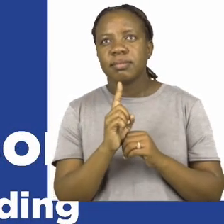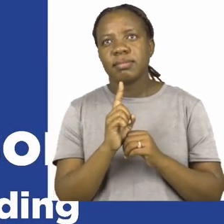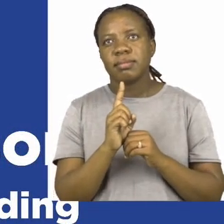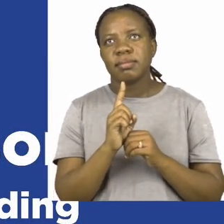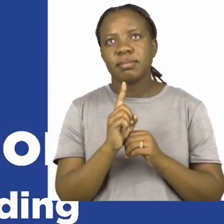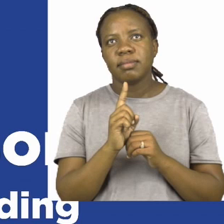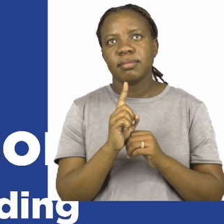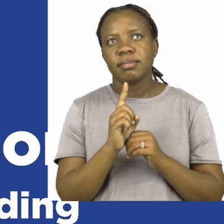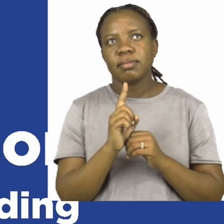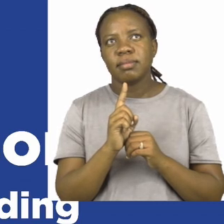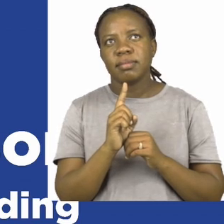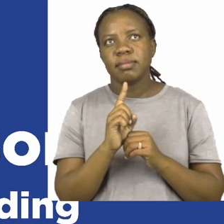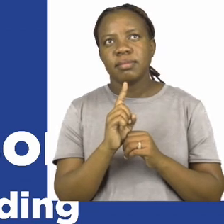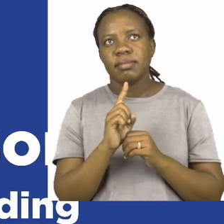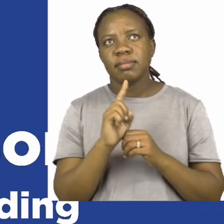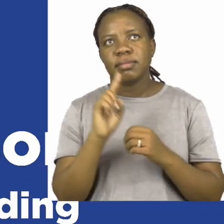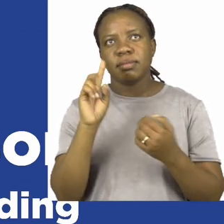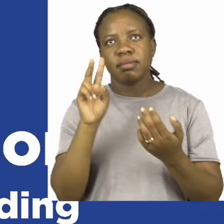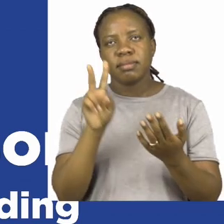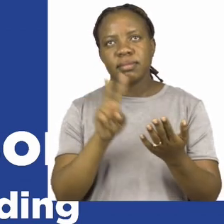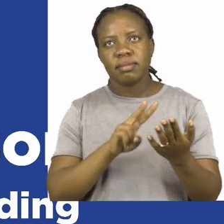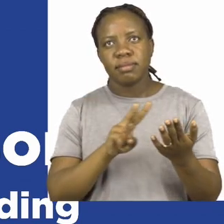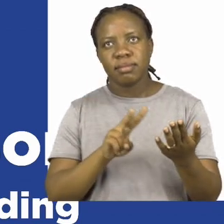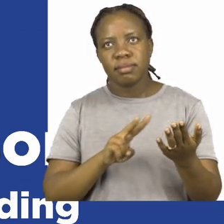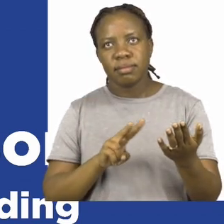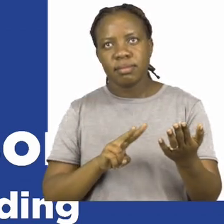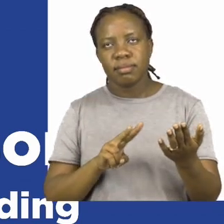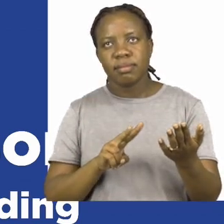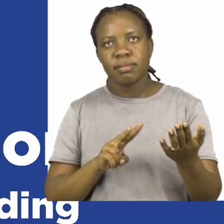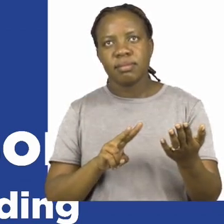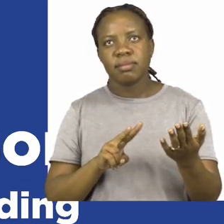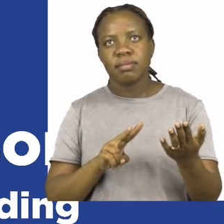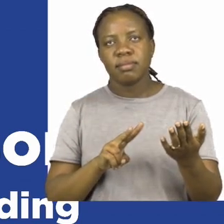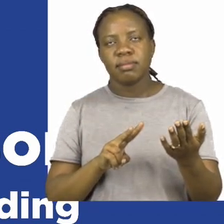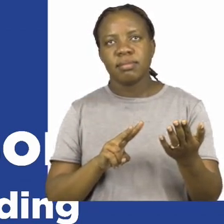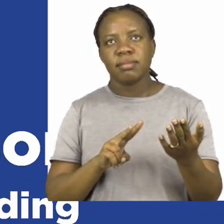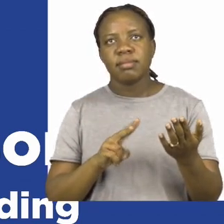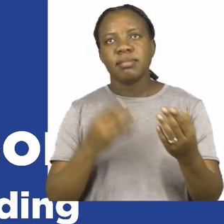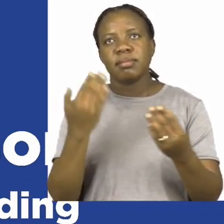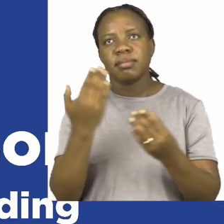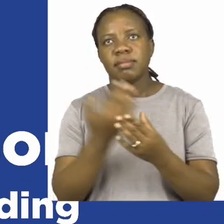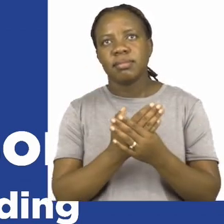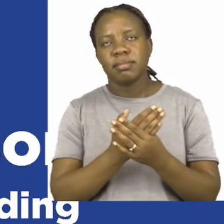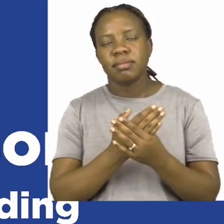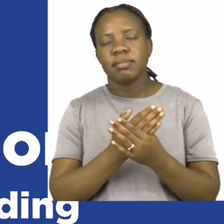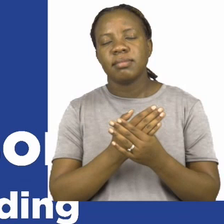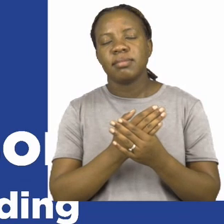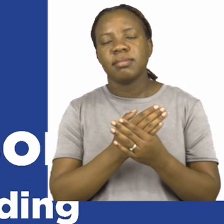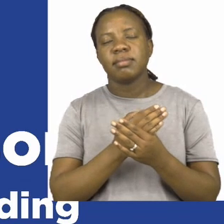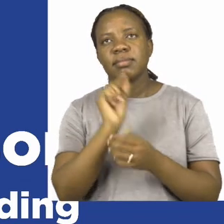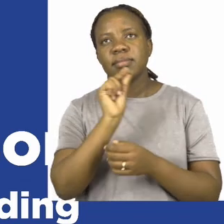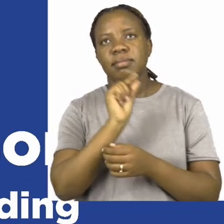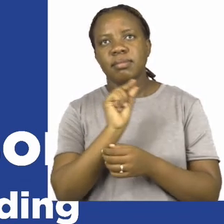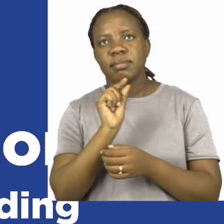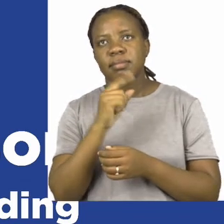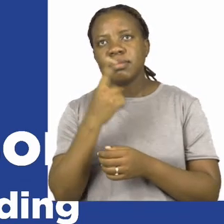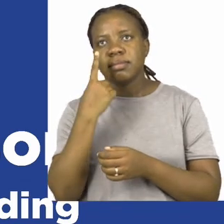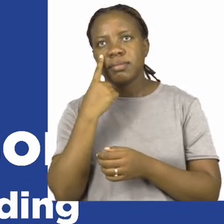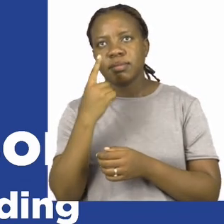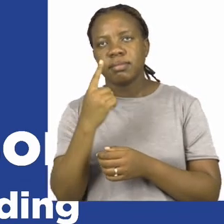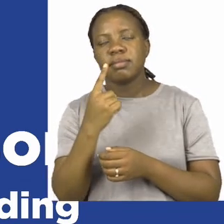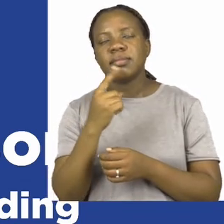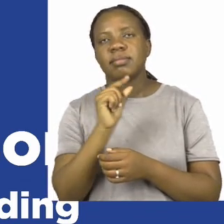will have reading comprehension, we will do vocabulary and sight words,